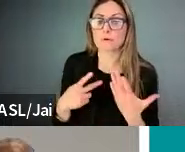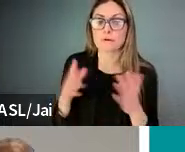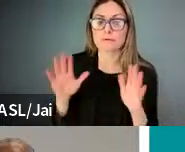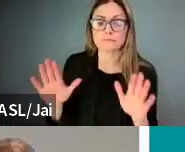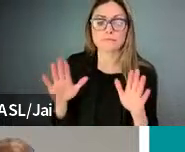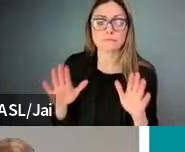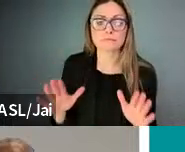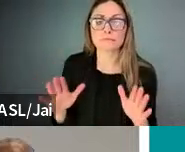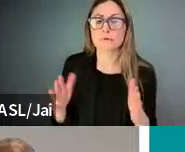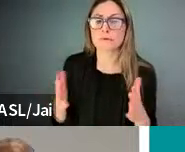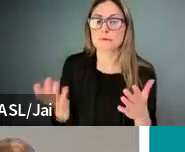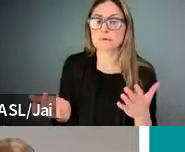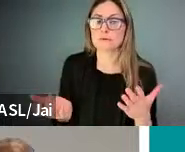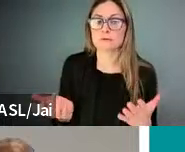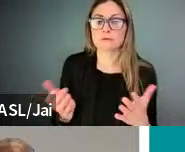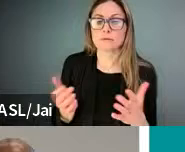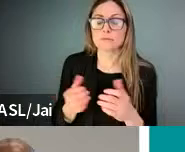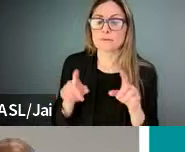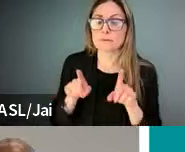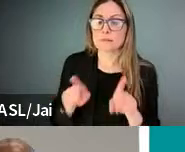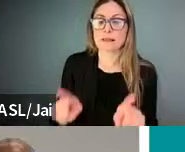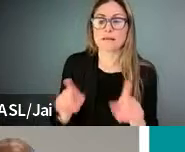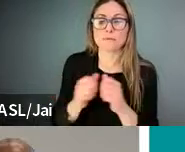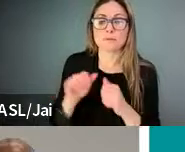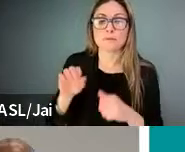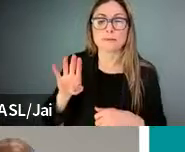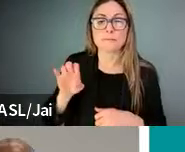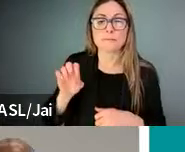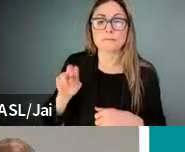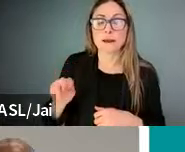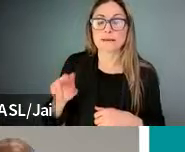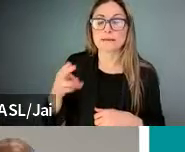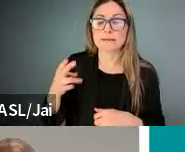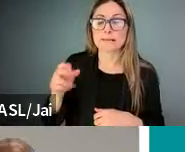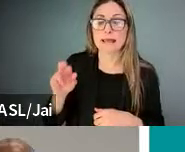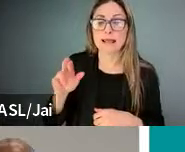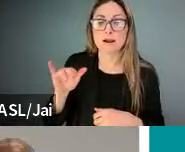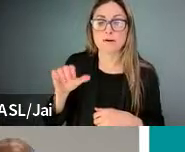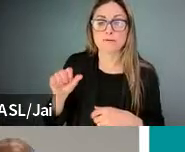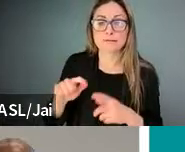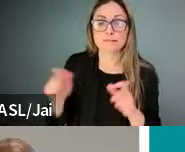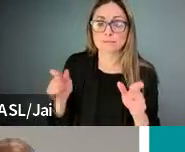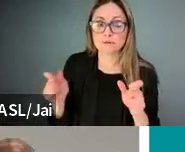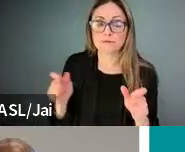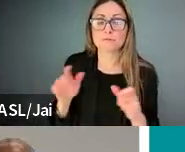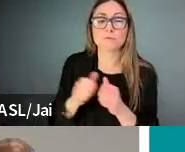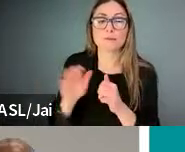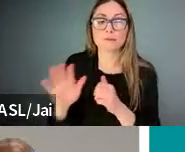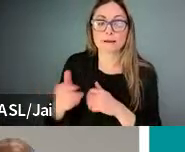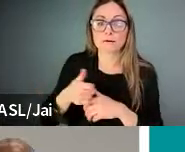that's in alignment with the Biden-Harris administration's transportation goals and objectives.